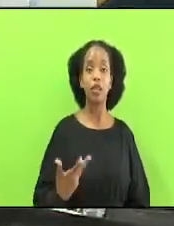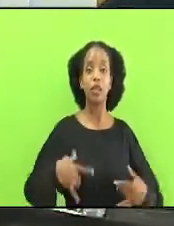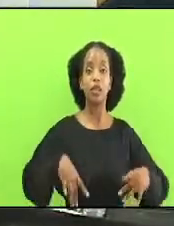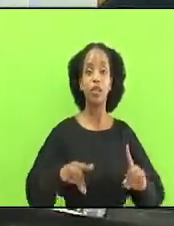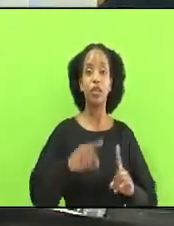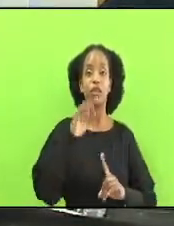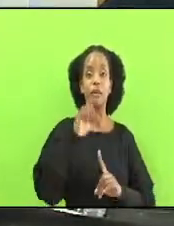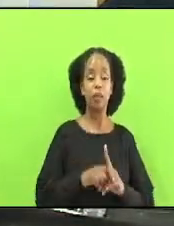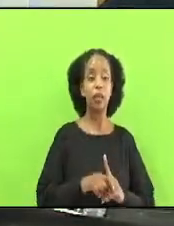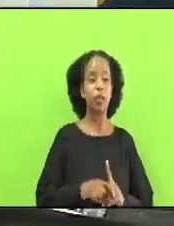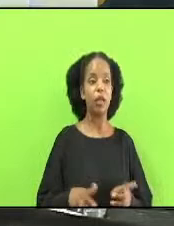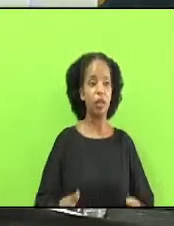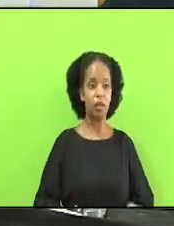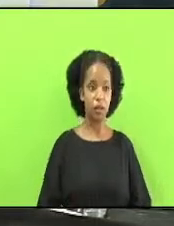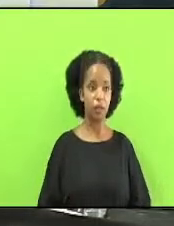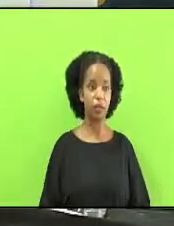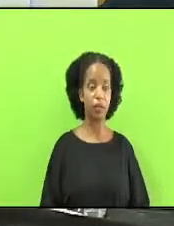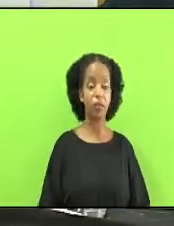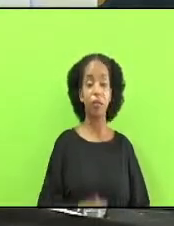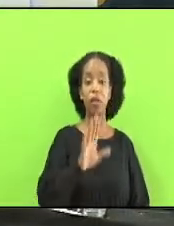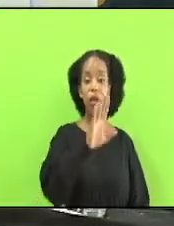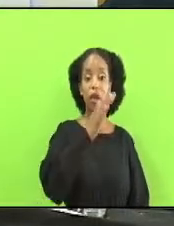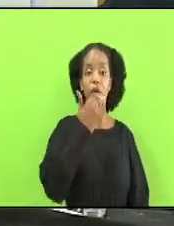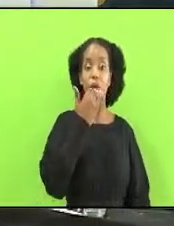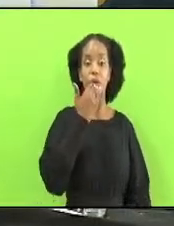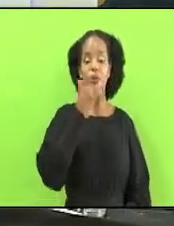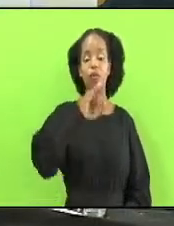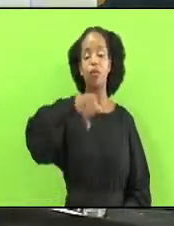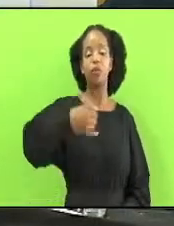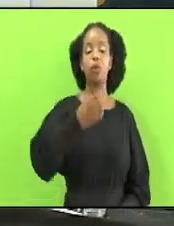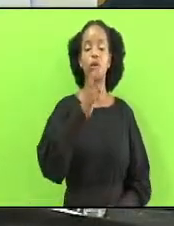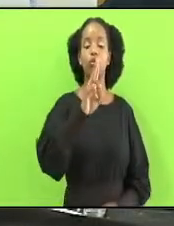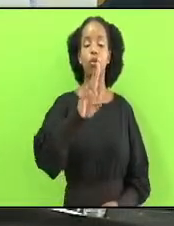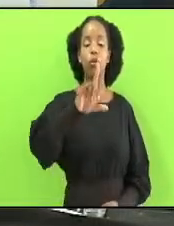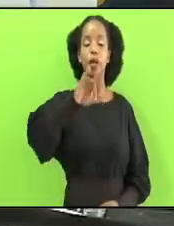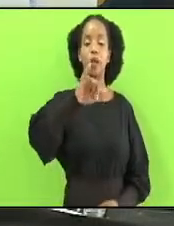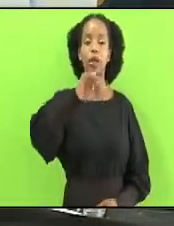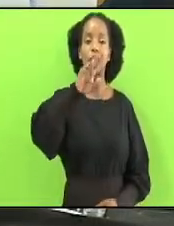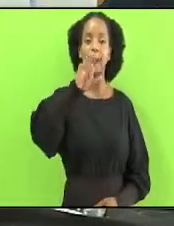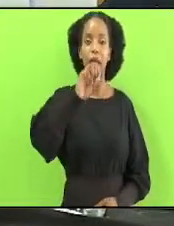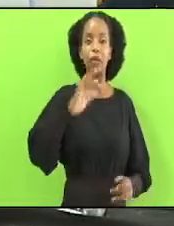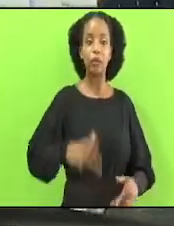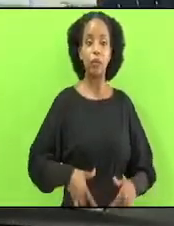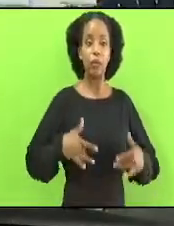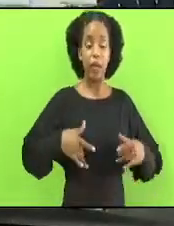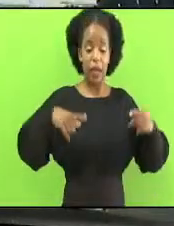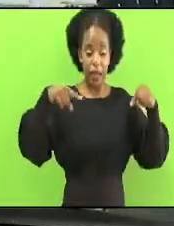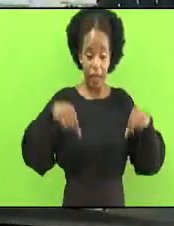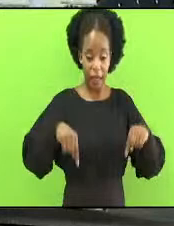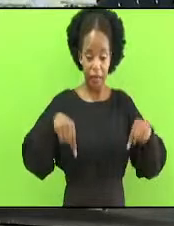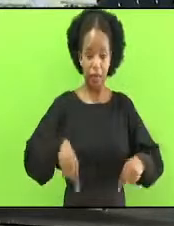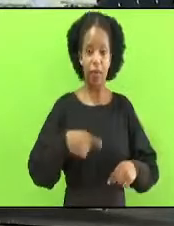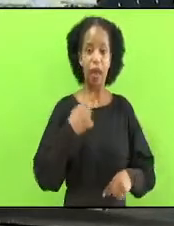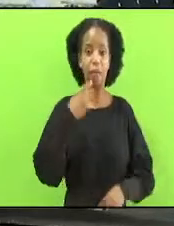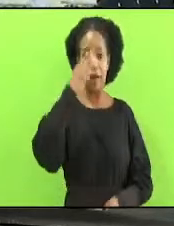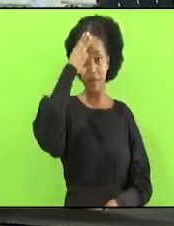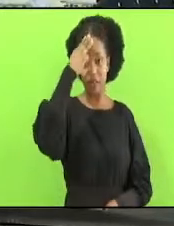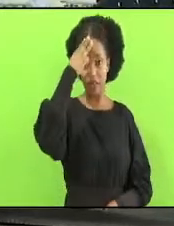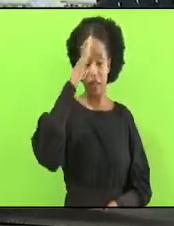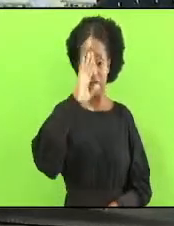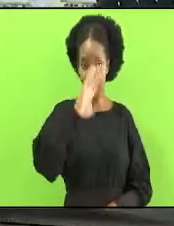the session. My name is Julius Mokalane. Ke nna mo Mahikeng, Masepala wa Mahikeng. Ke a leboga